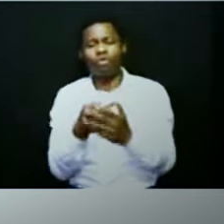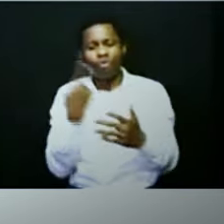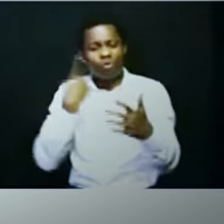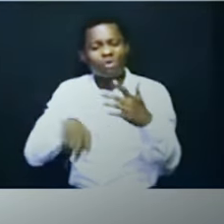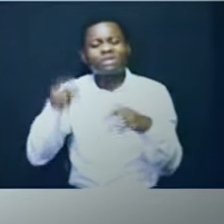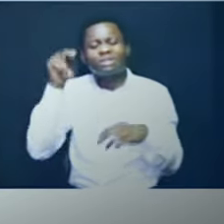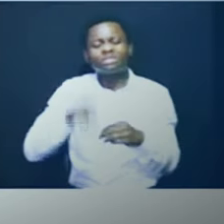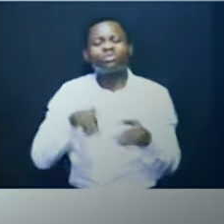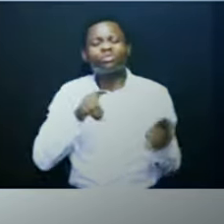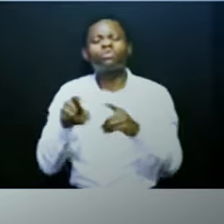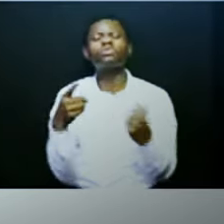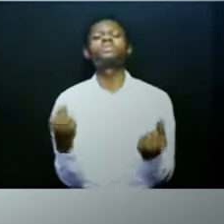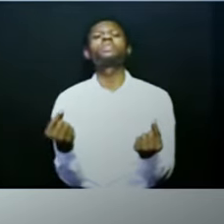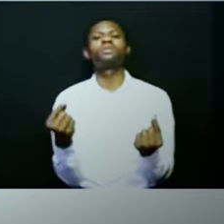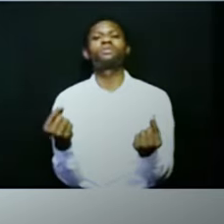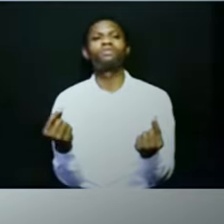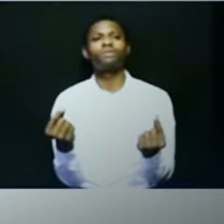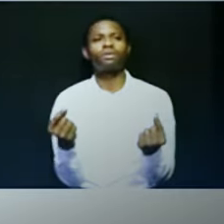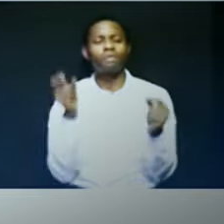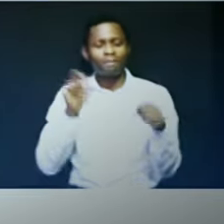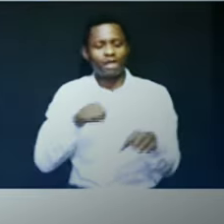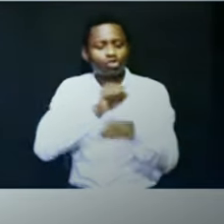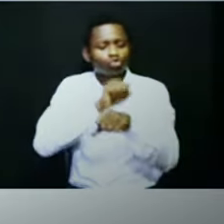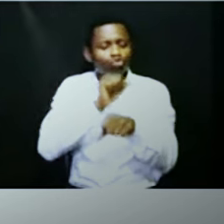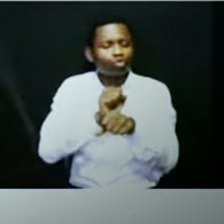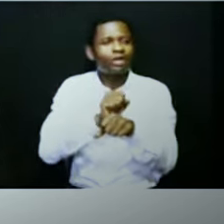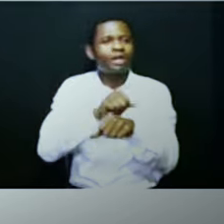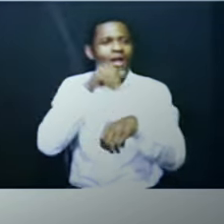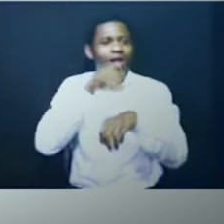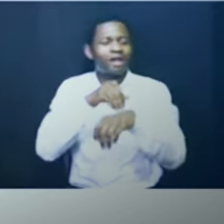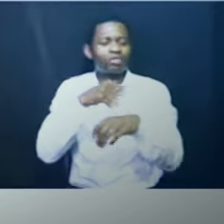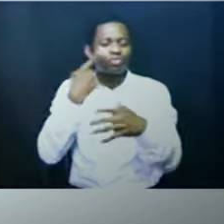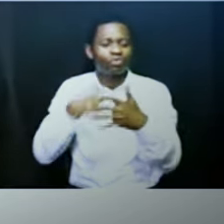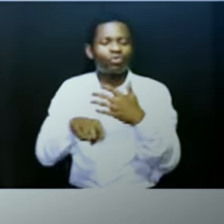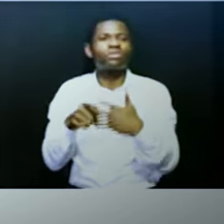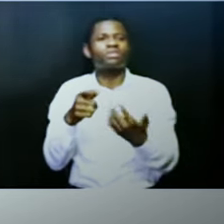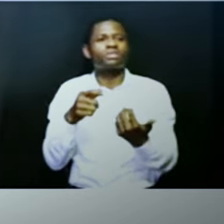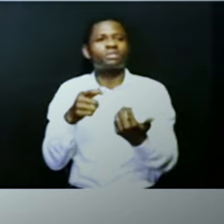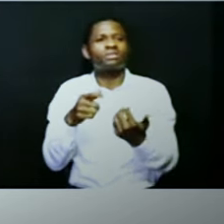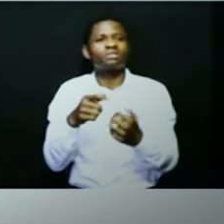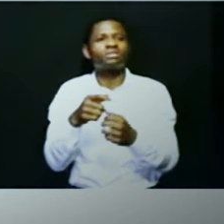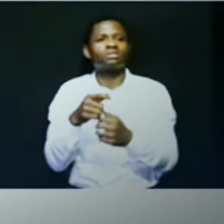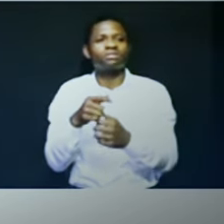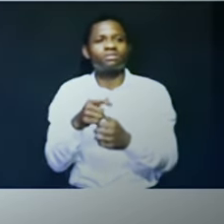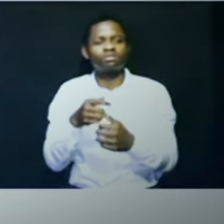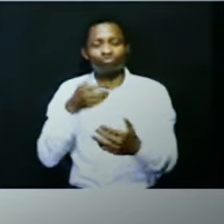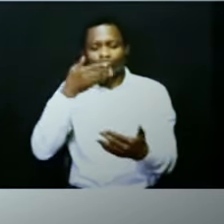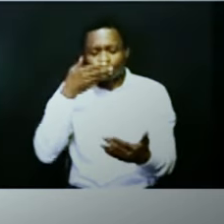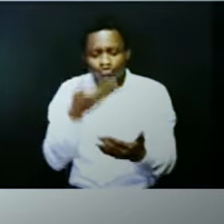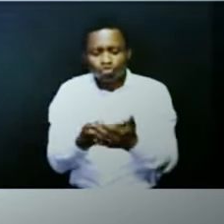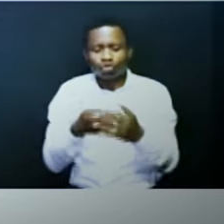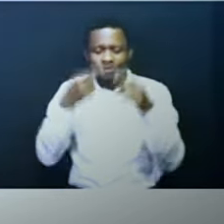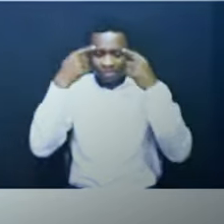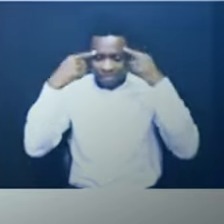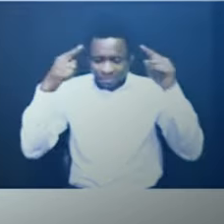do is to work at what the King James Version calls good